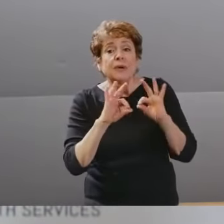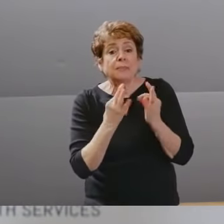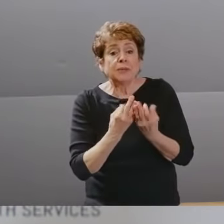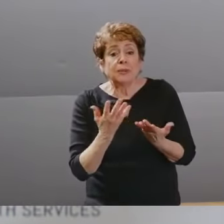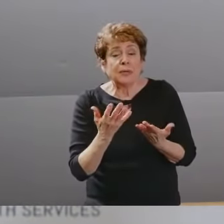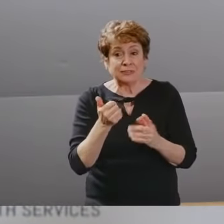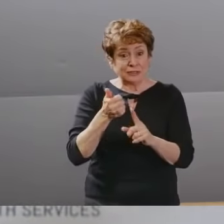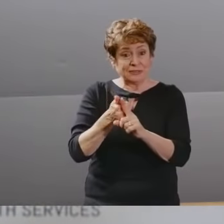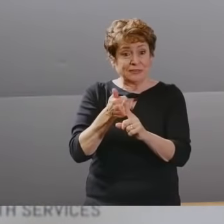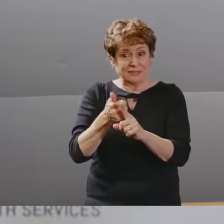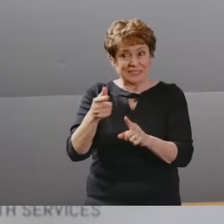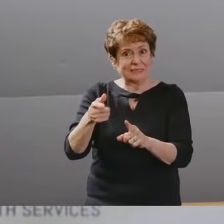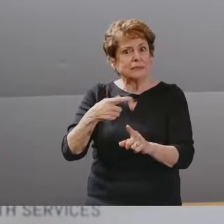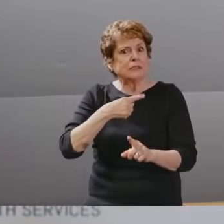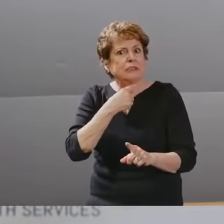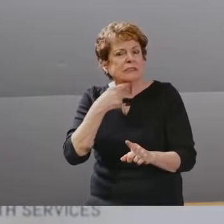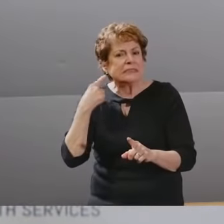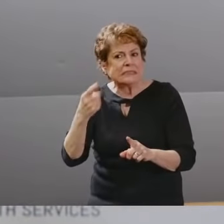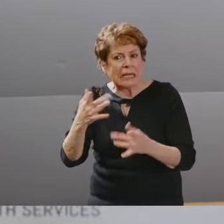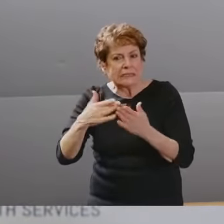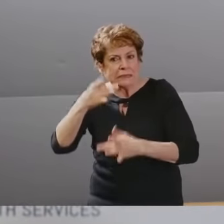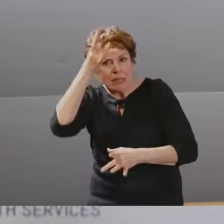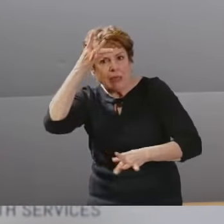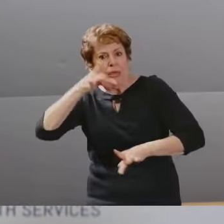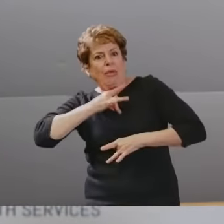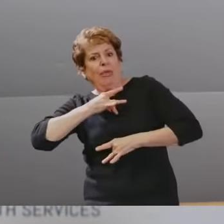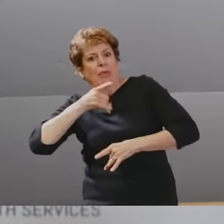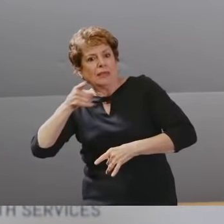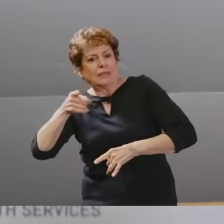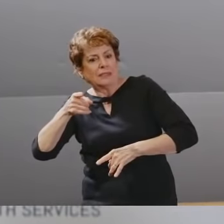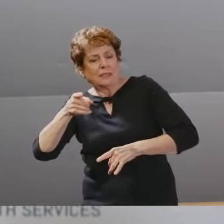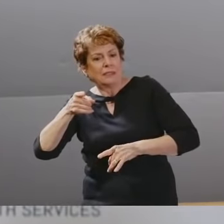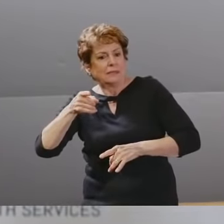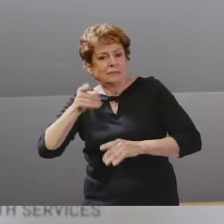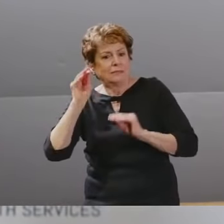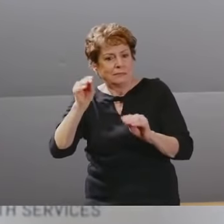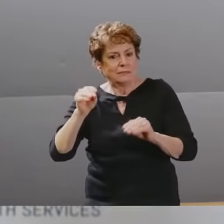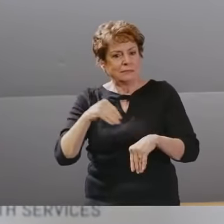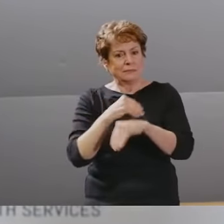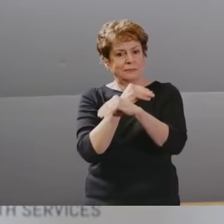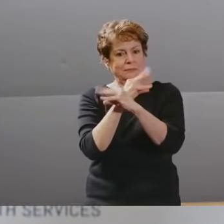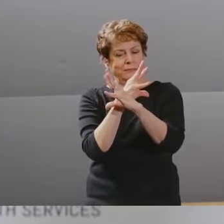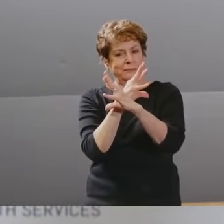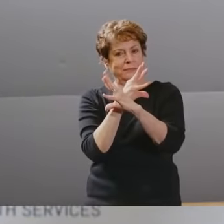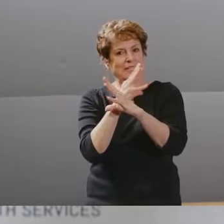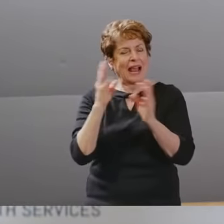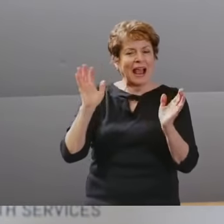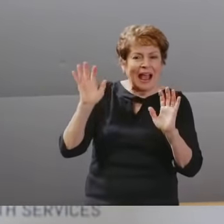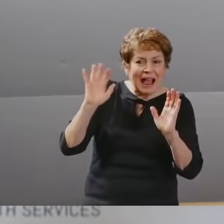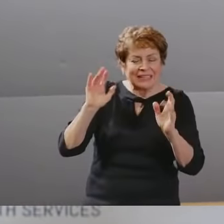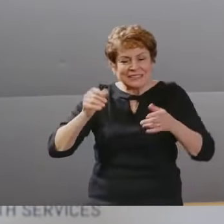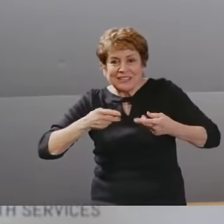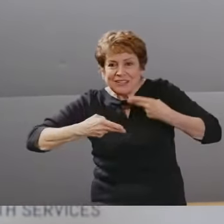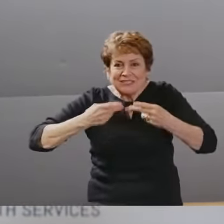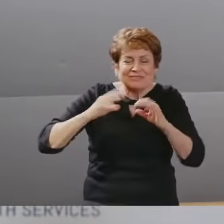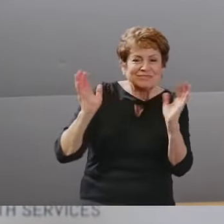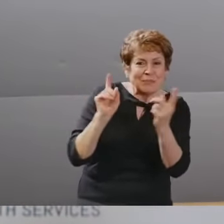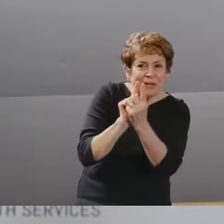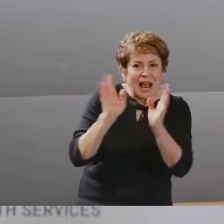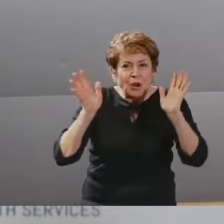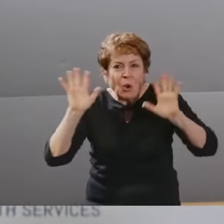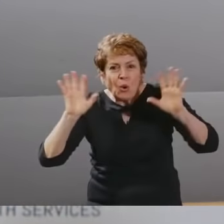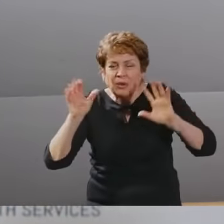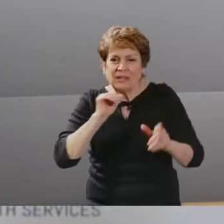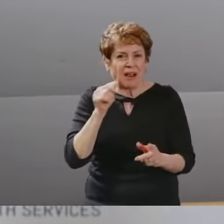elderly, sick, or have been recently exposed to someone with COVID-19. These simple steps will help slow the spread